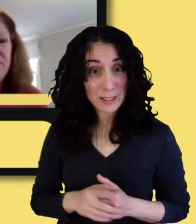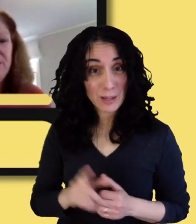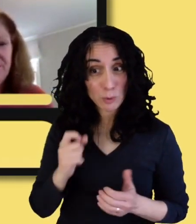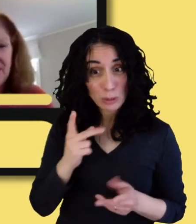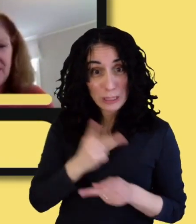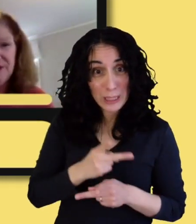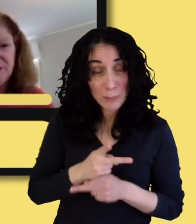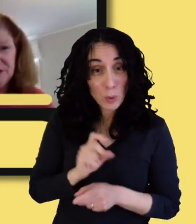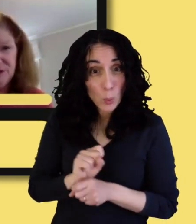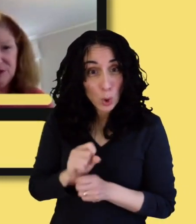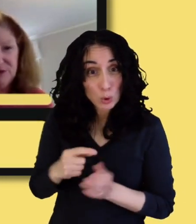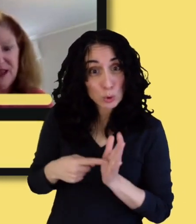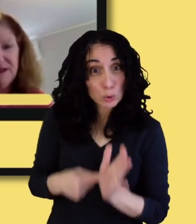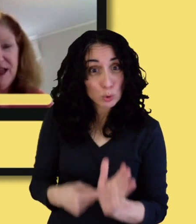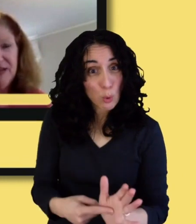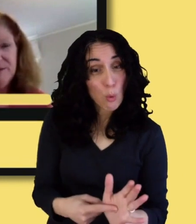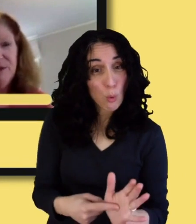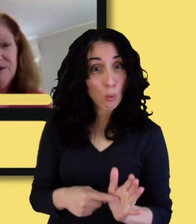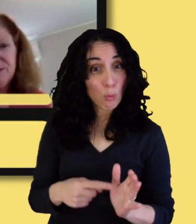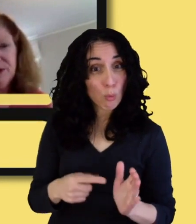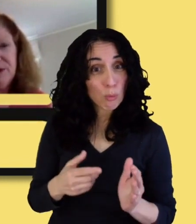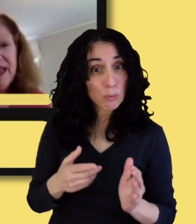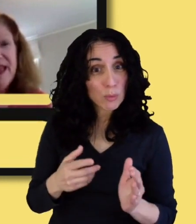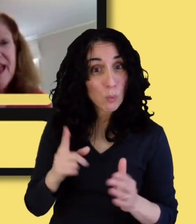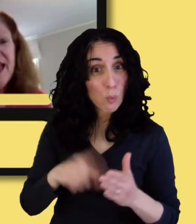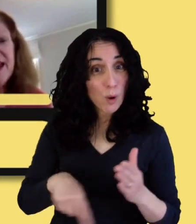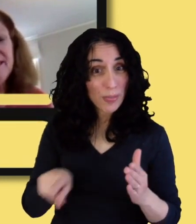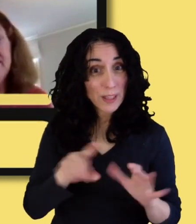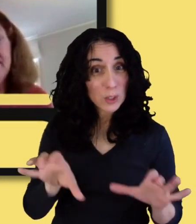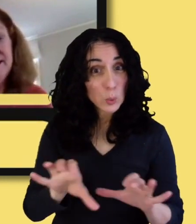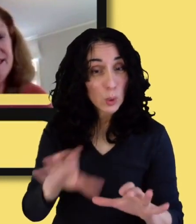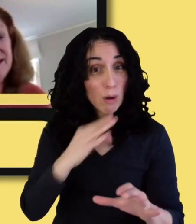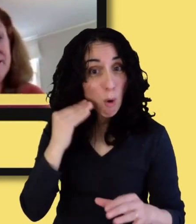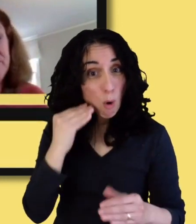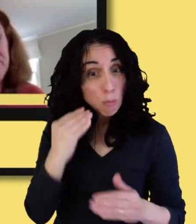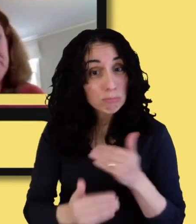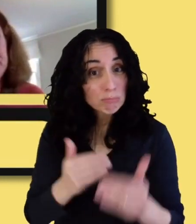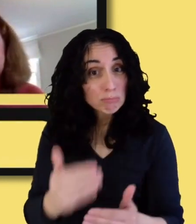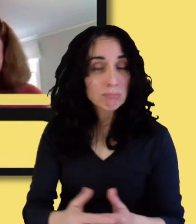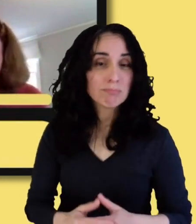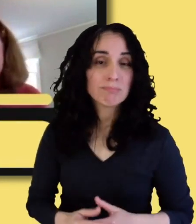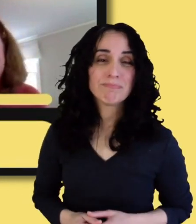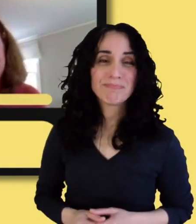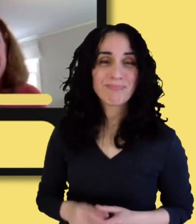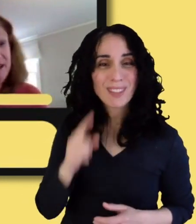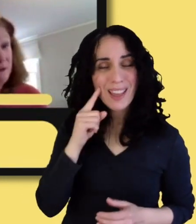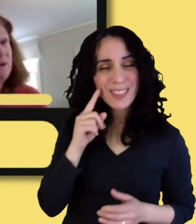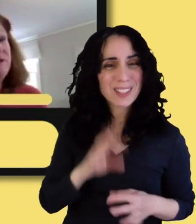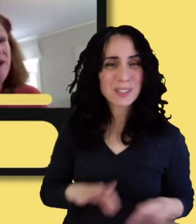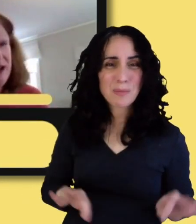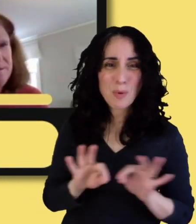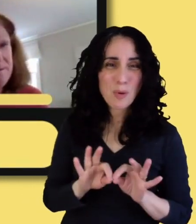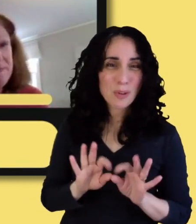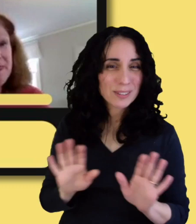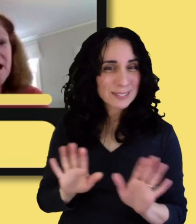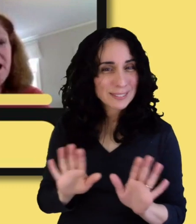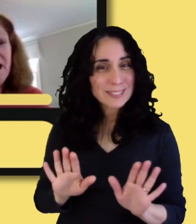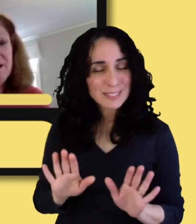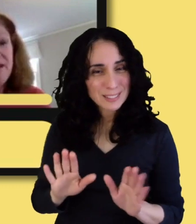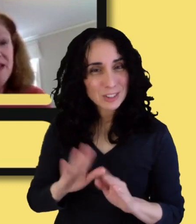they could prove that where their children had moved through. And I think the key thing that parents need to know is that they will move